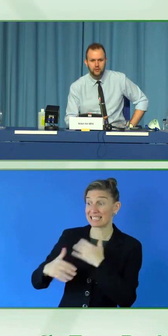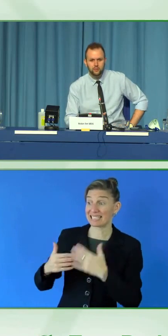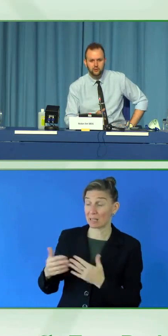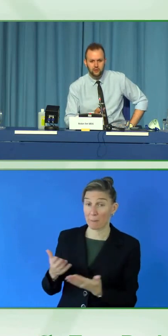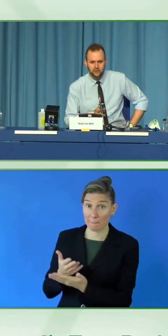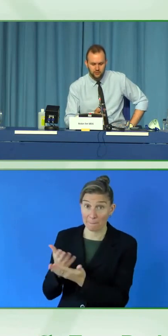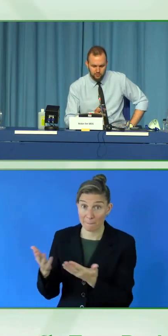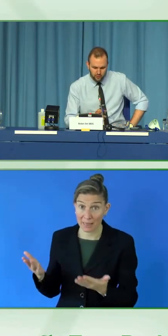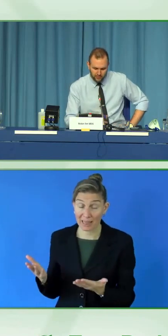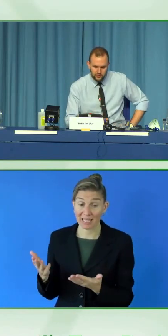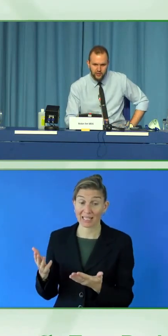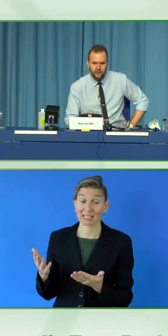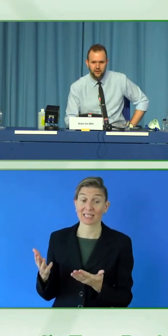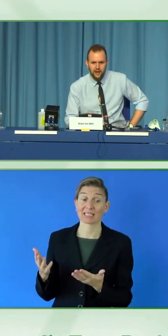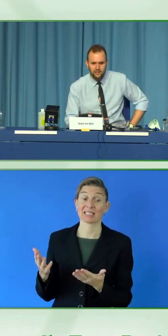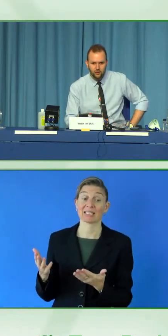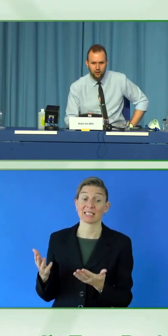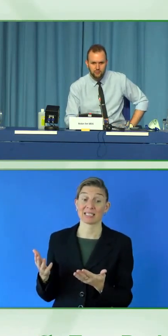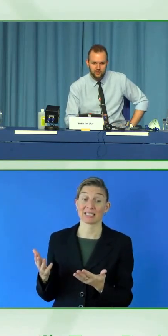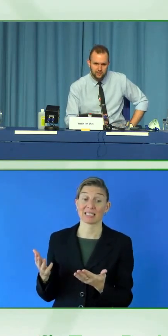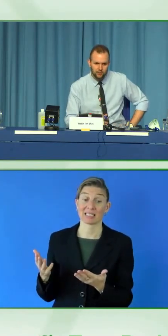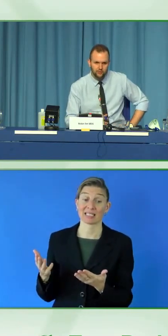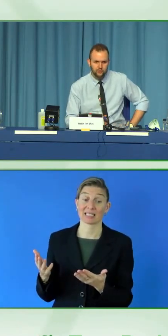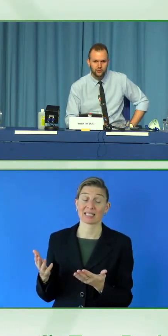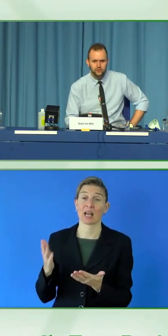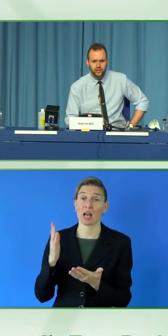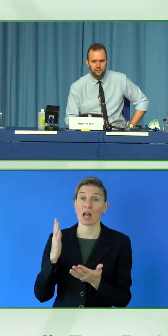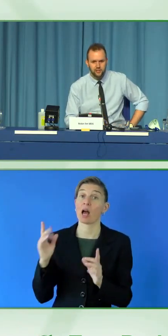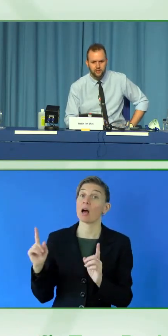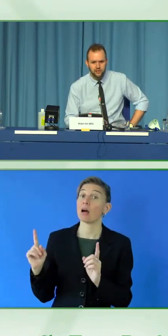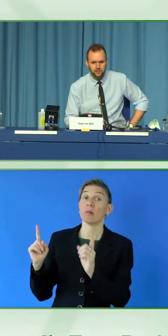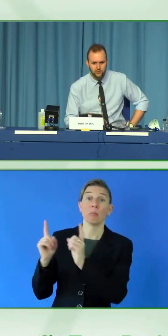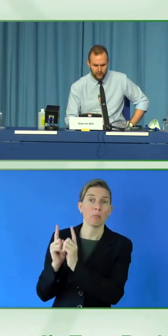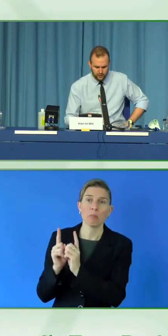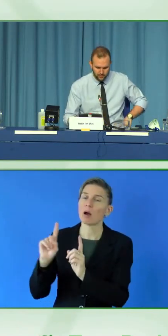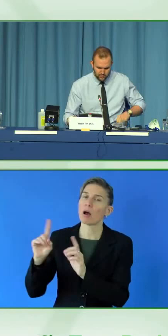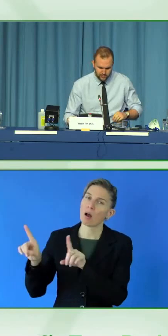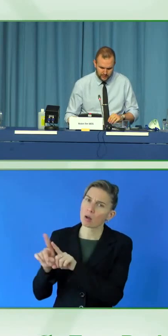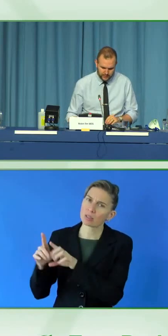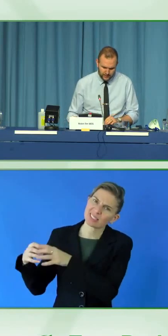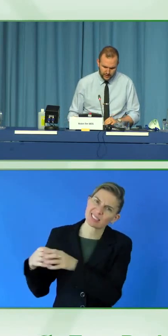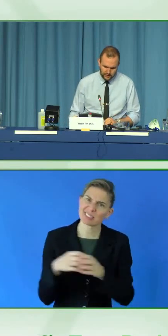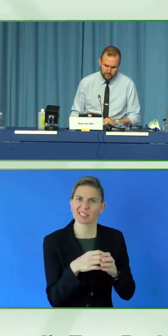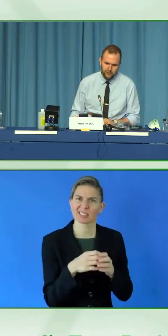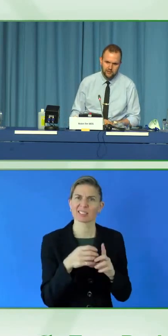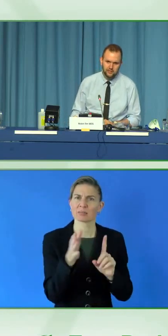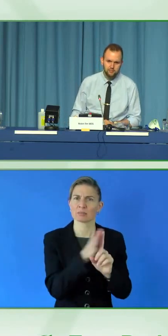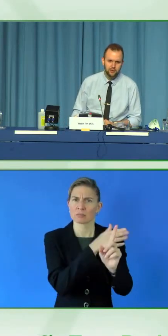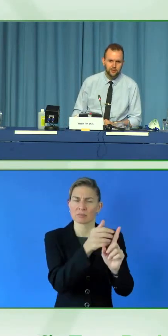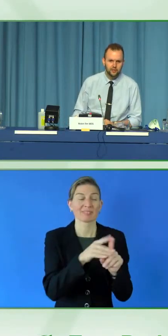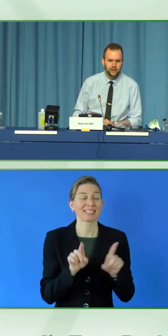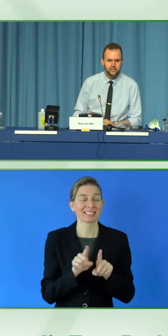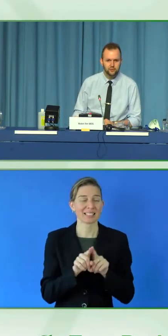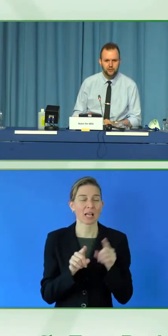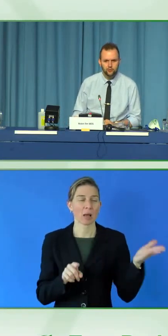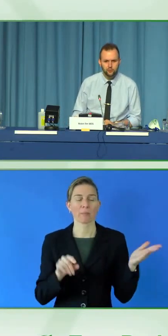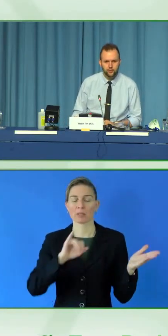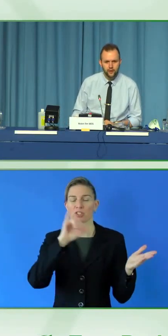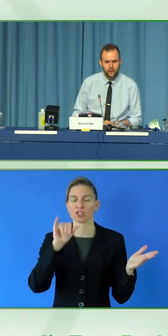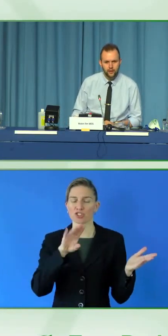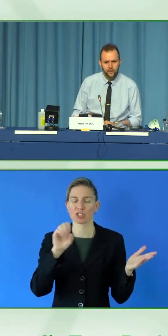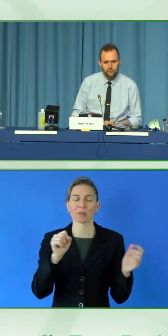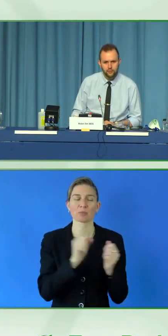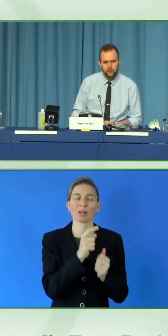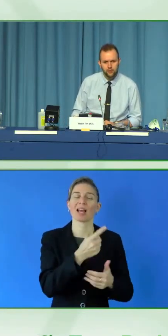meet, but come together as a lobby, similar to what James, I think, is doing with the Independent Disability Advisory